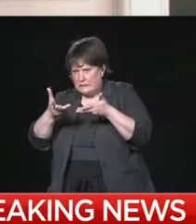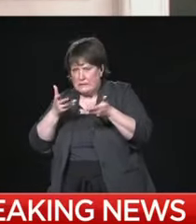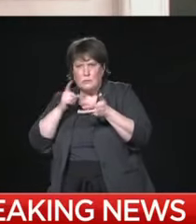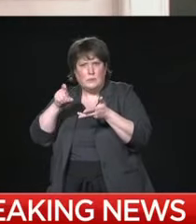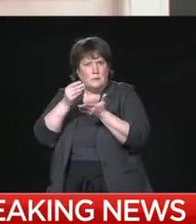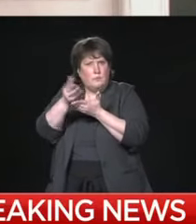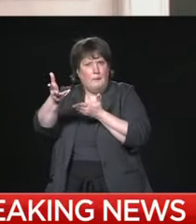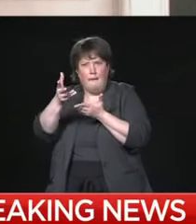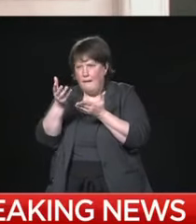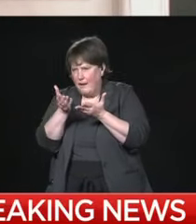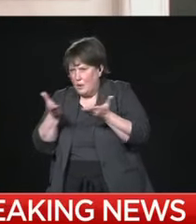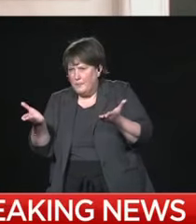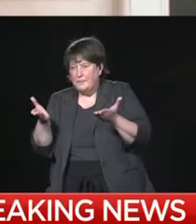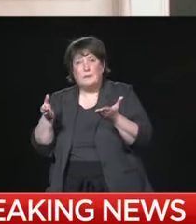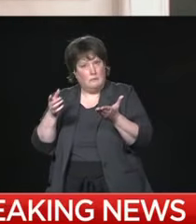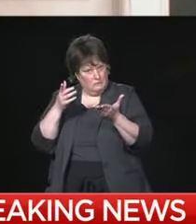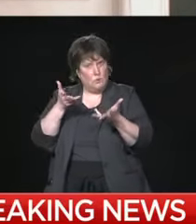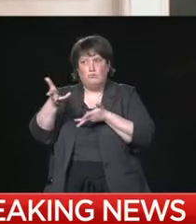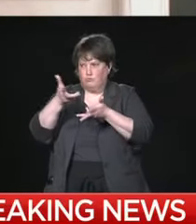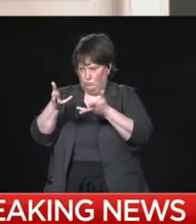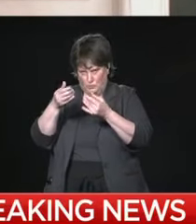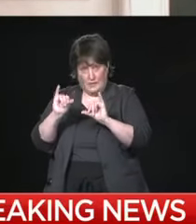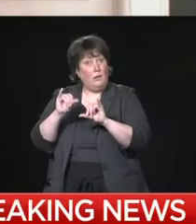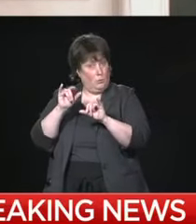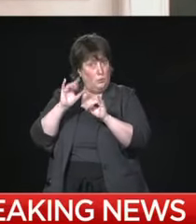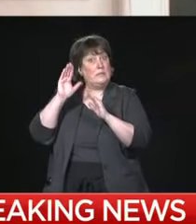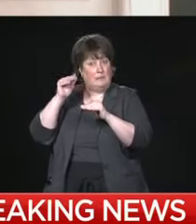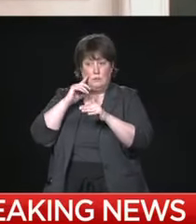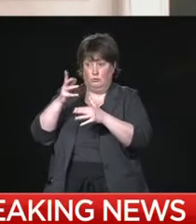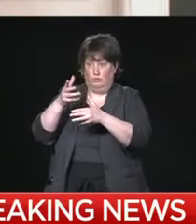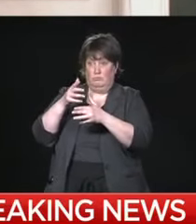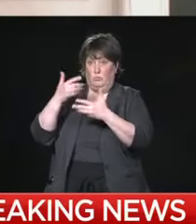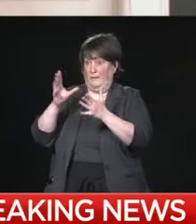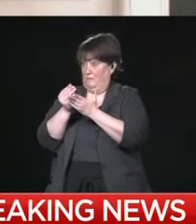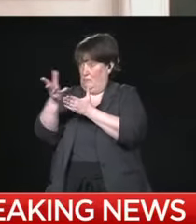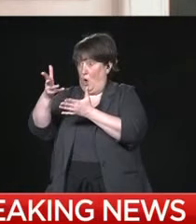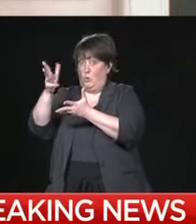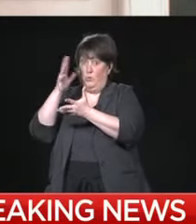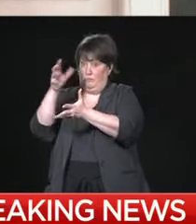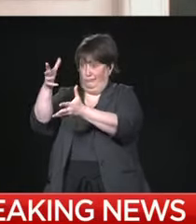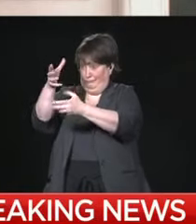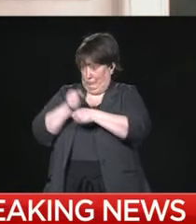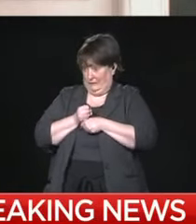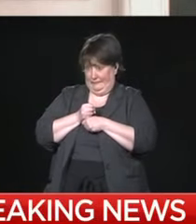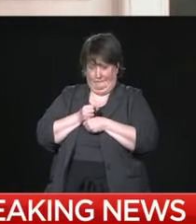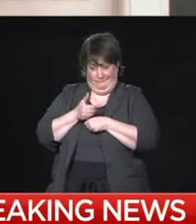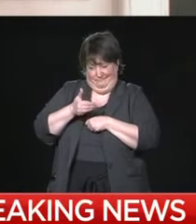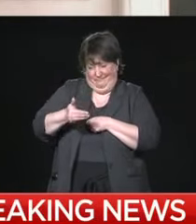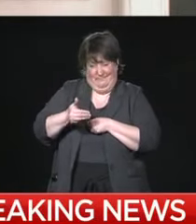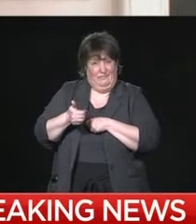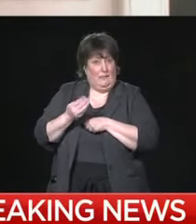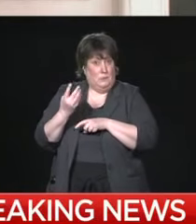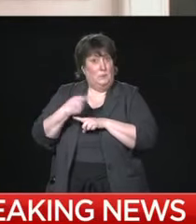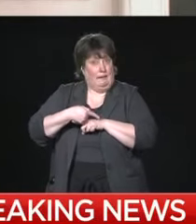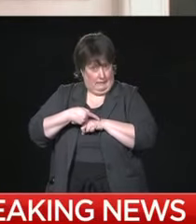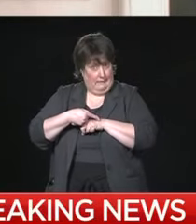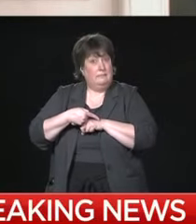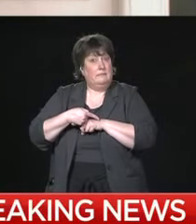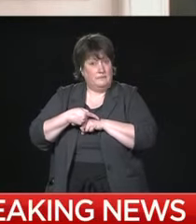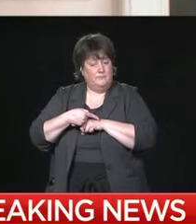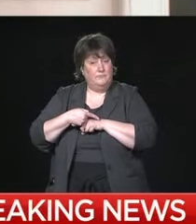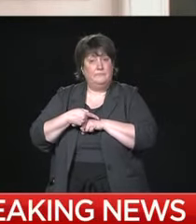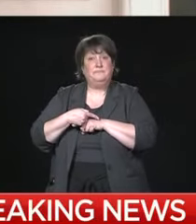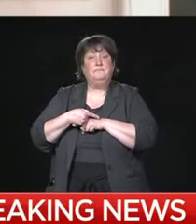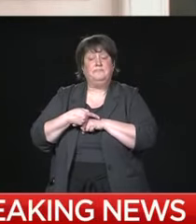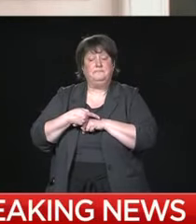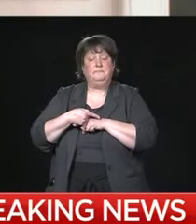of other medical equipment be happening, and certainly we're going to be receiving things in the next few days.